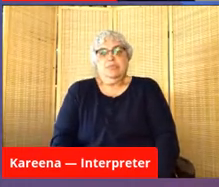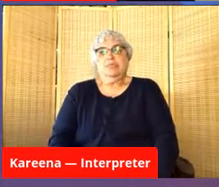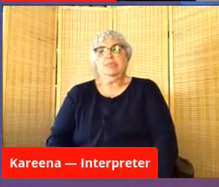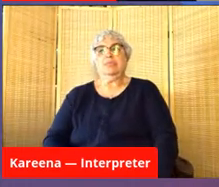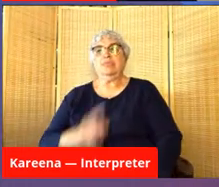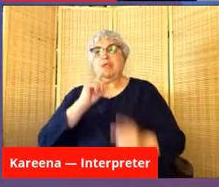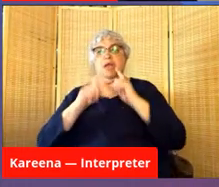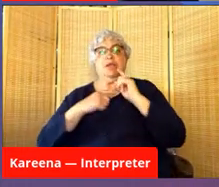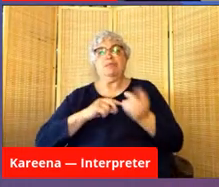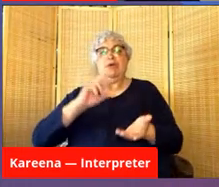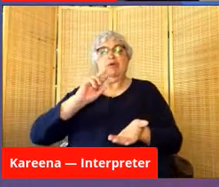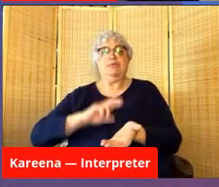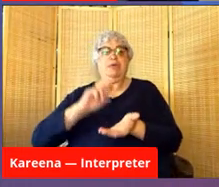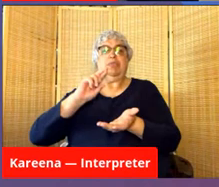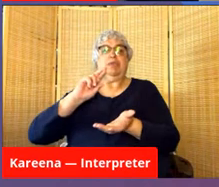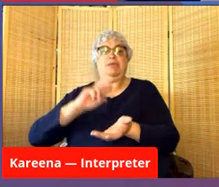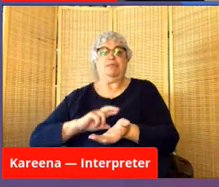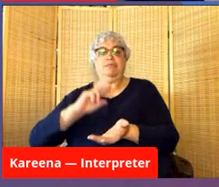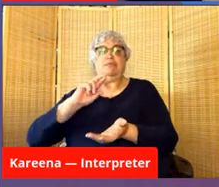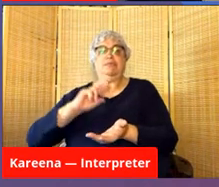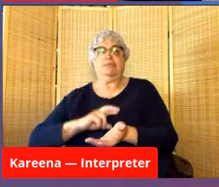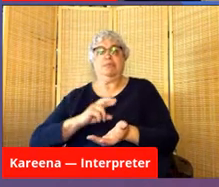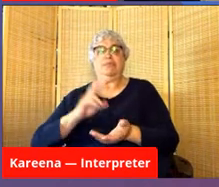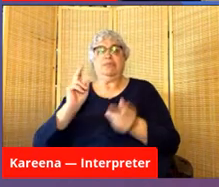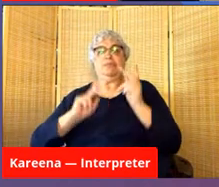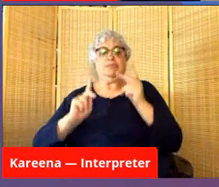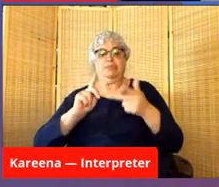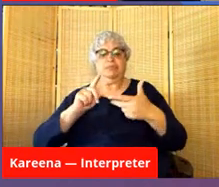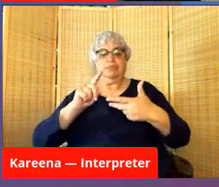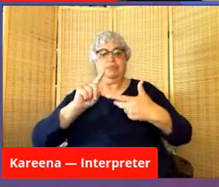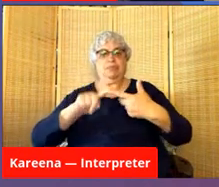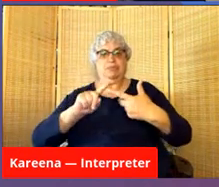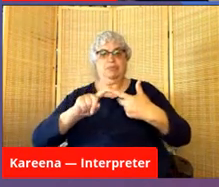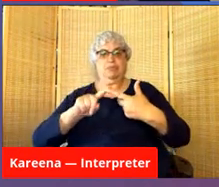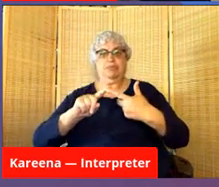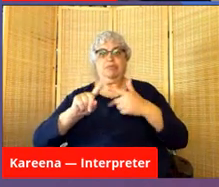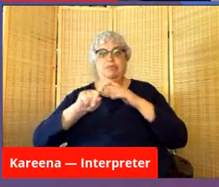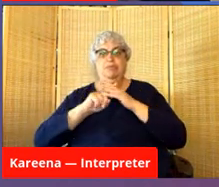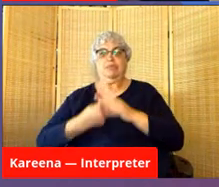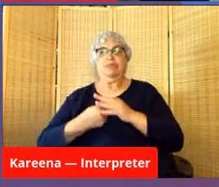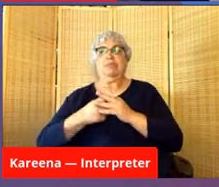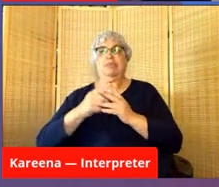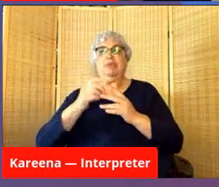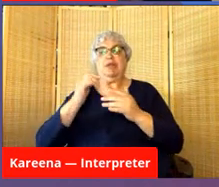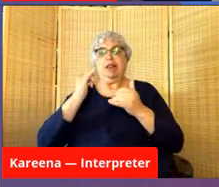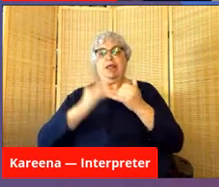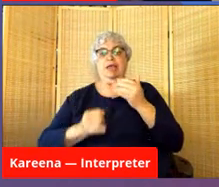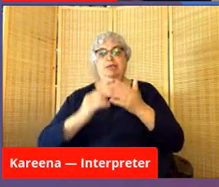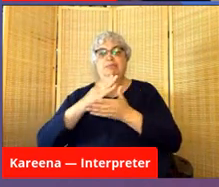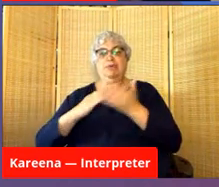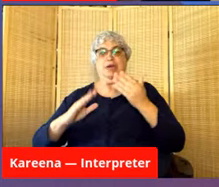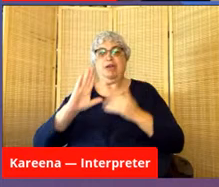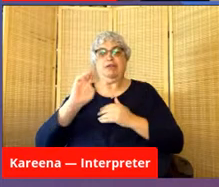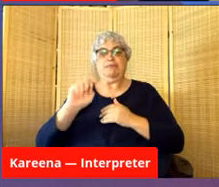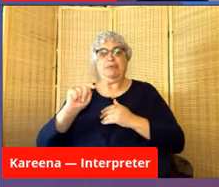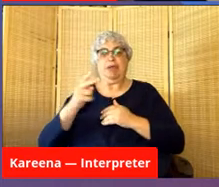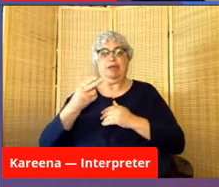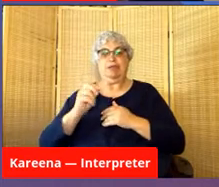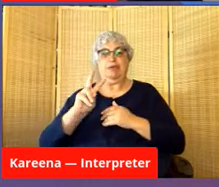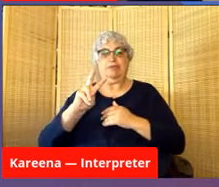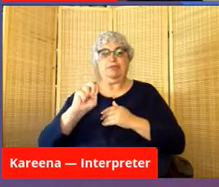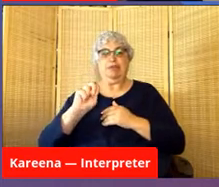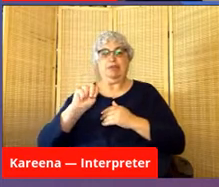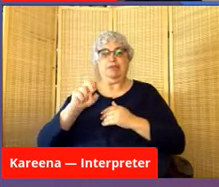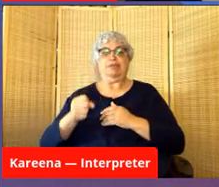Speaking of rhythm, that's another memorable feature of melody. Here's the start of the last movement of Beethoven's Fourth Piano Concerto.